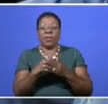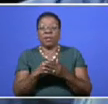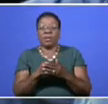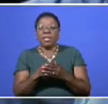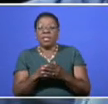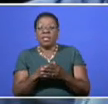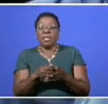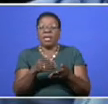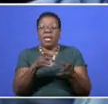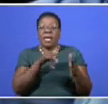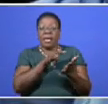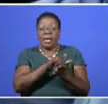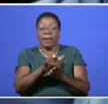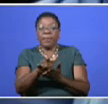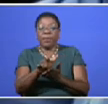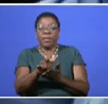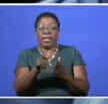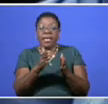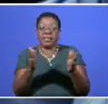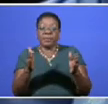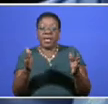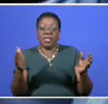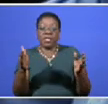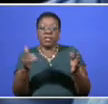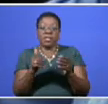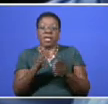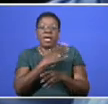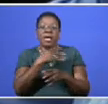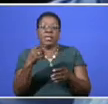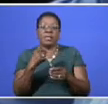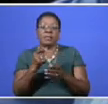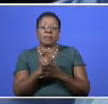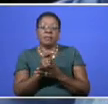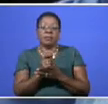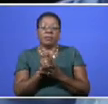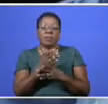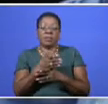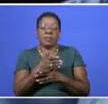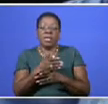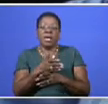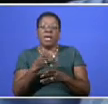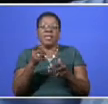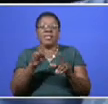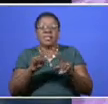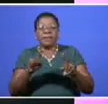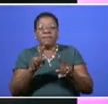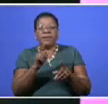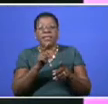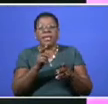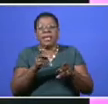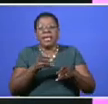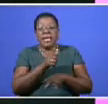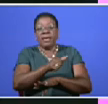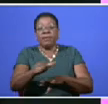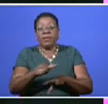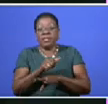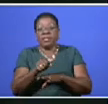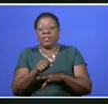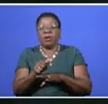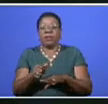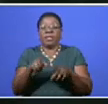to the incorporation of alternative energy to the crash fire rescue unit and various aspects of the terminal and runway design and